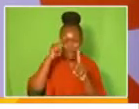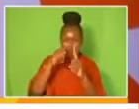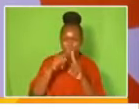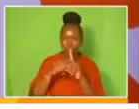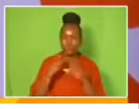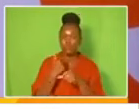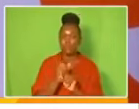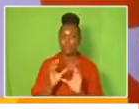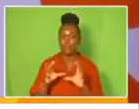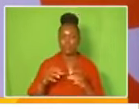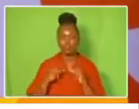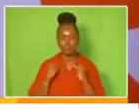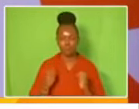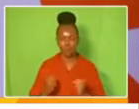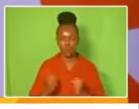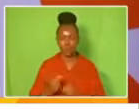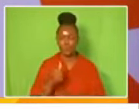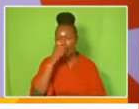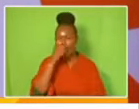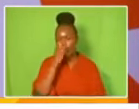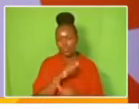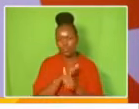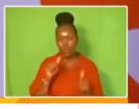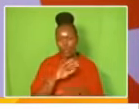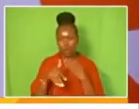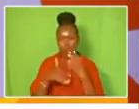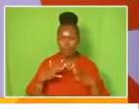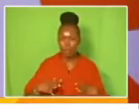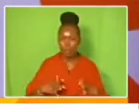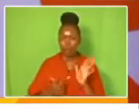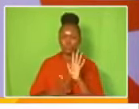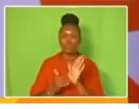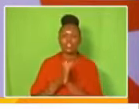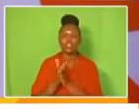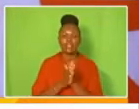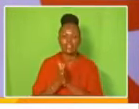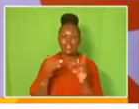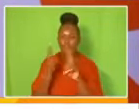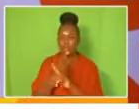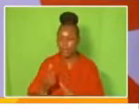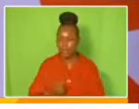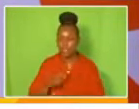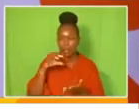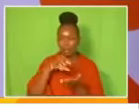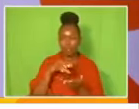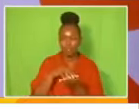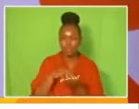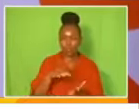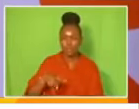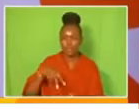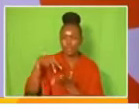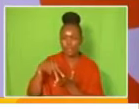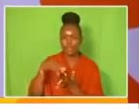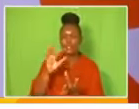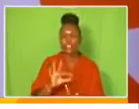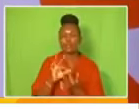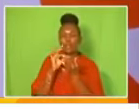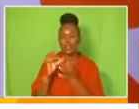wish well all those who have shown interest in the various positions, particularly at the